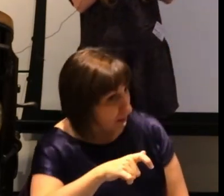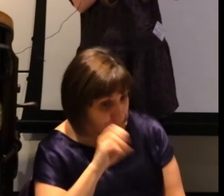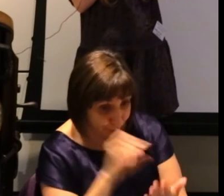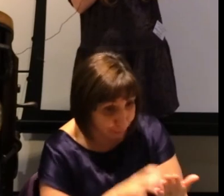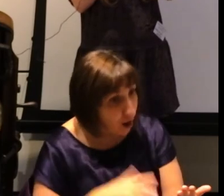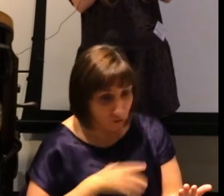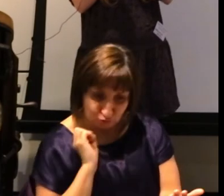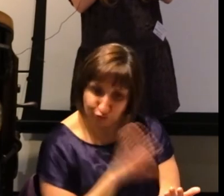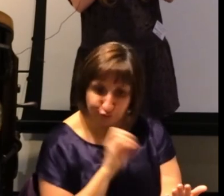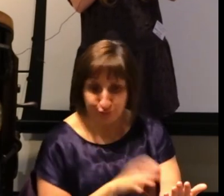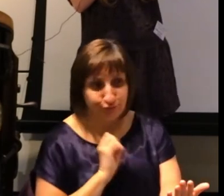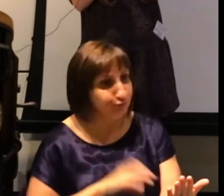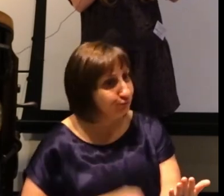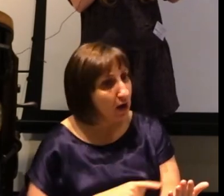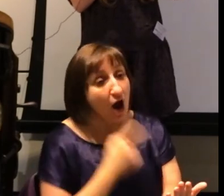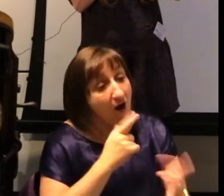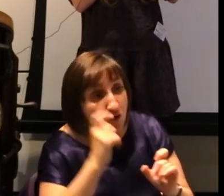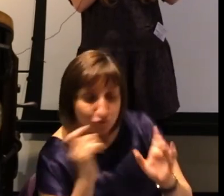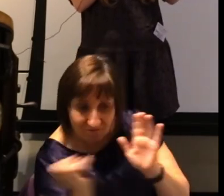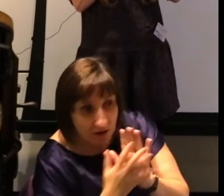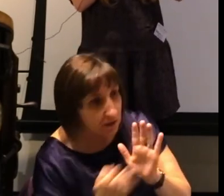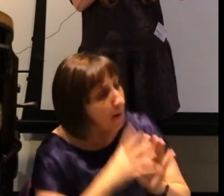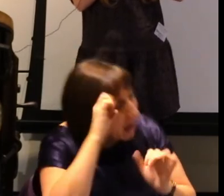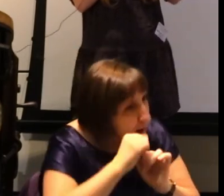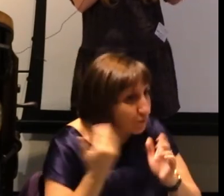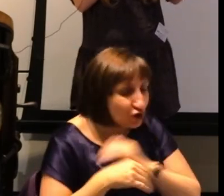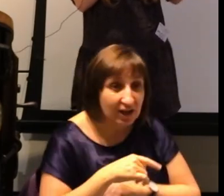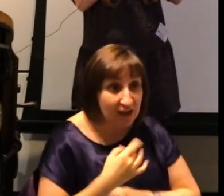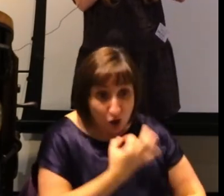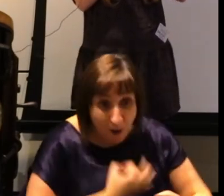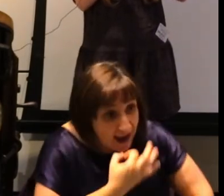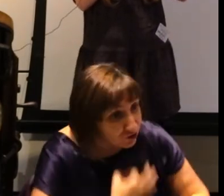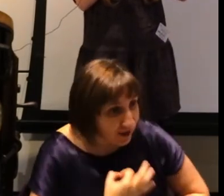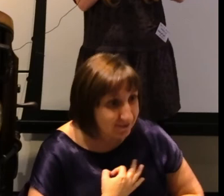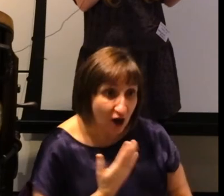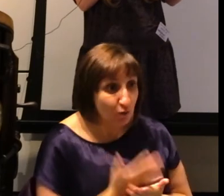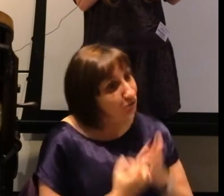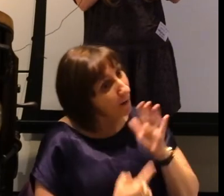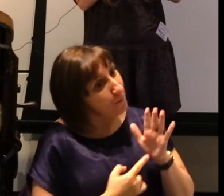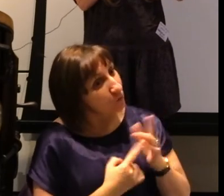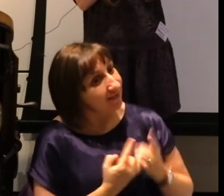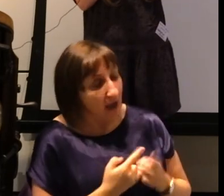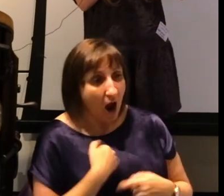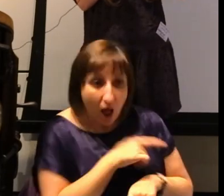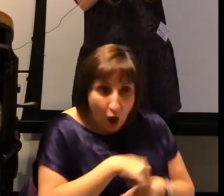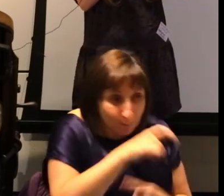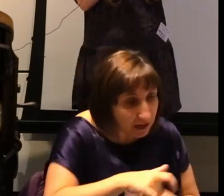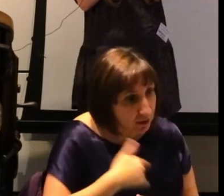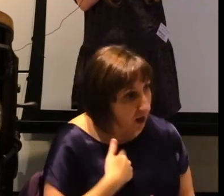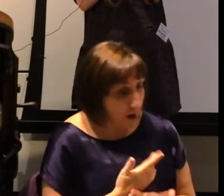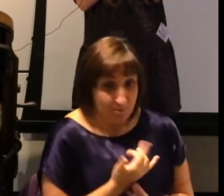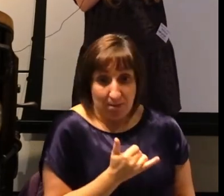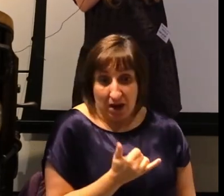at the moment just contributing and bringing in photographs, memories, questions, which is one of the important things. It allows people who